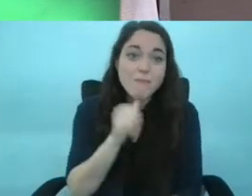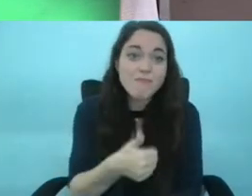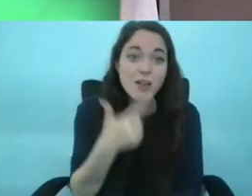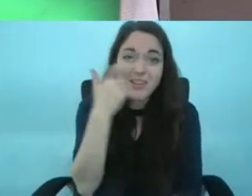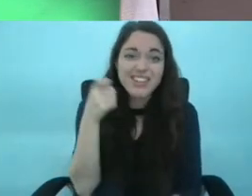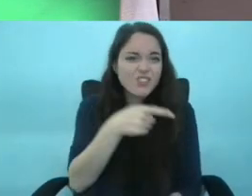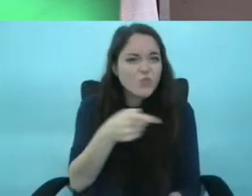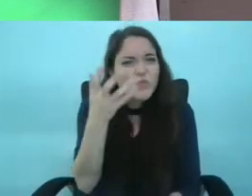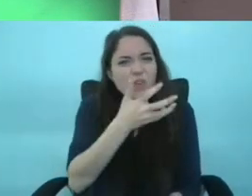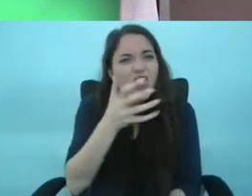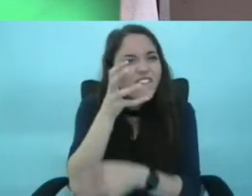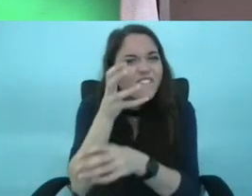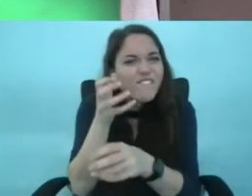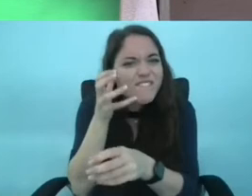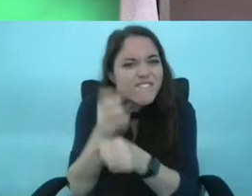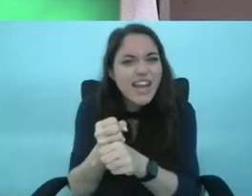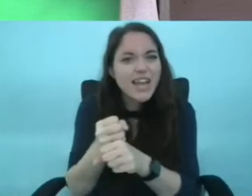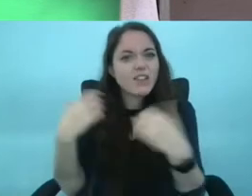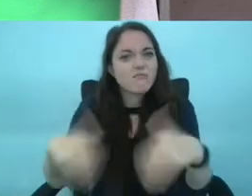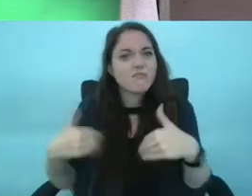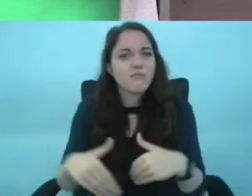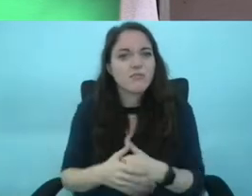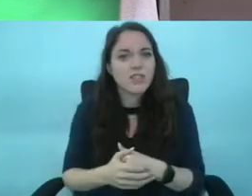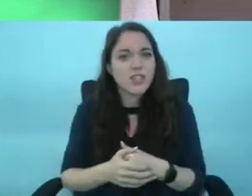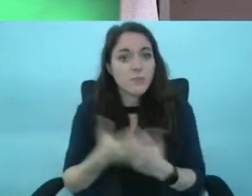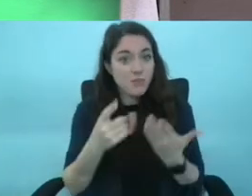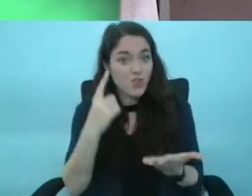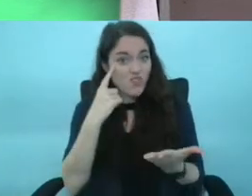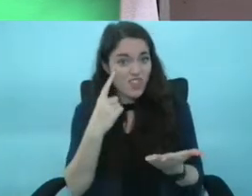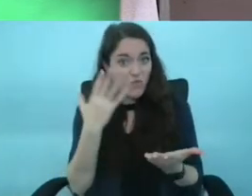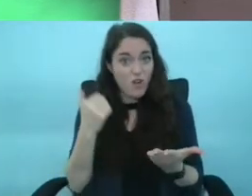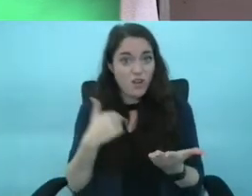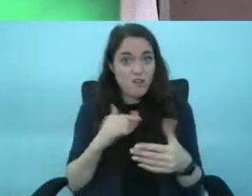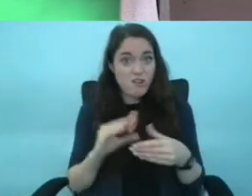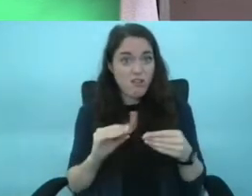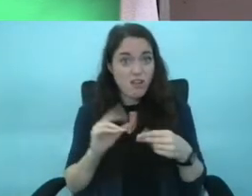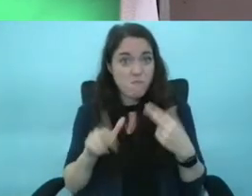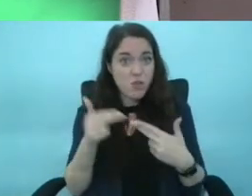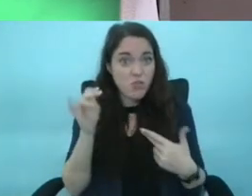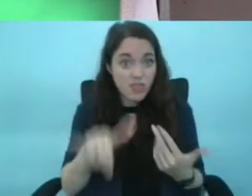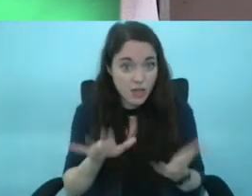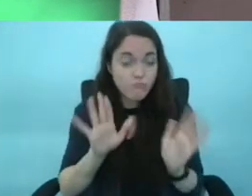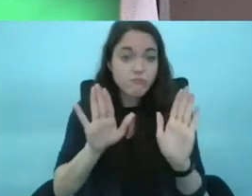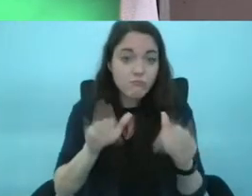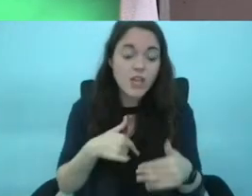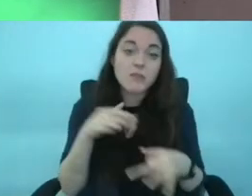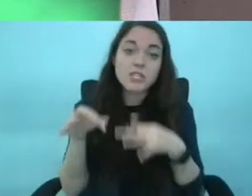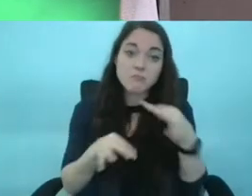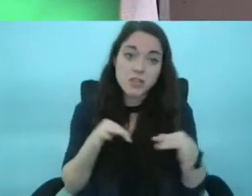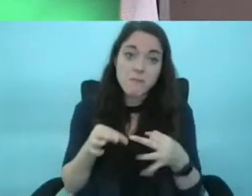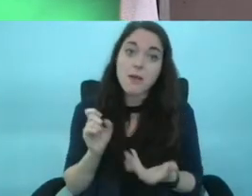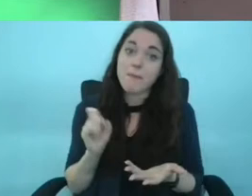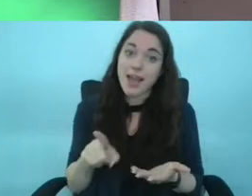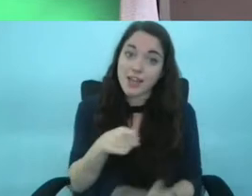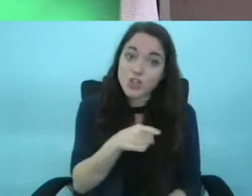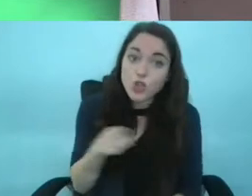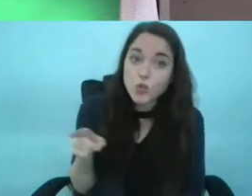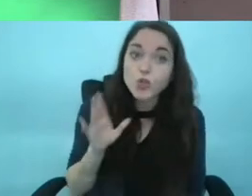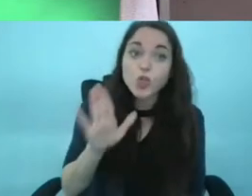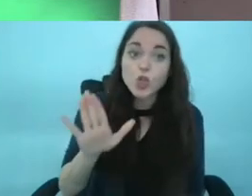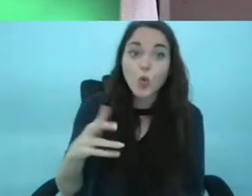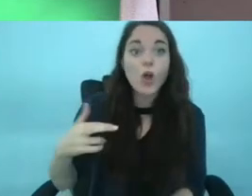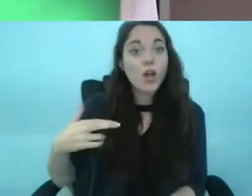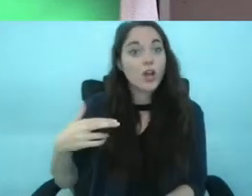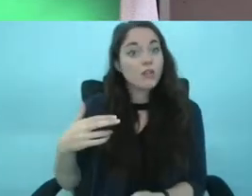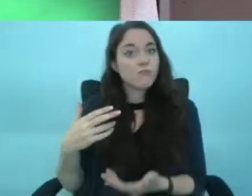You say, "Gee, Reverend Kathy, why are you talking about that?" Well, let me tell you, let me ask you, has your reputation or